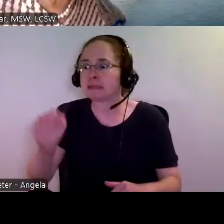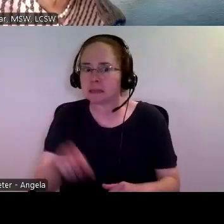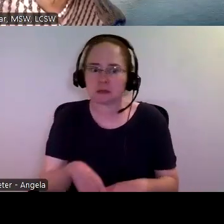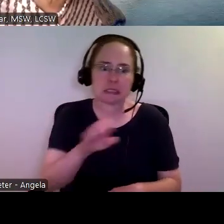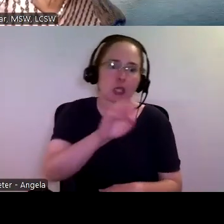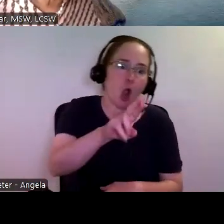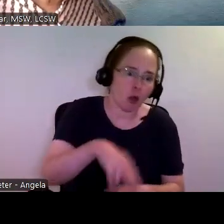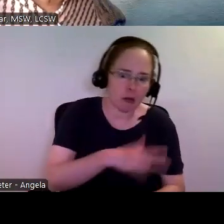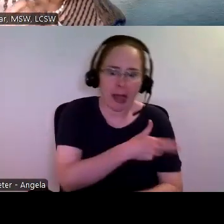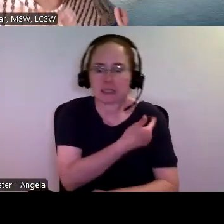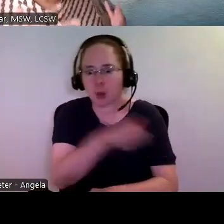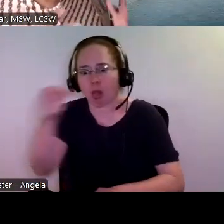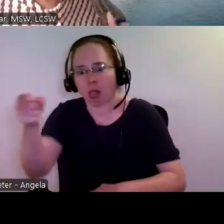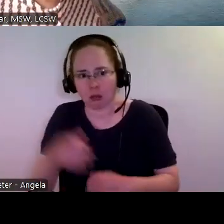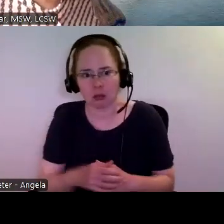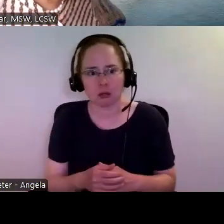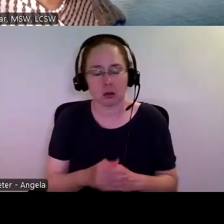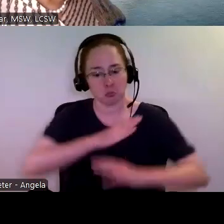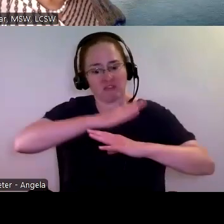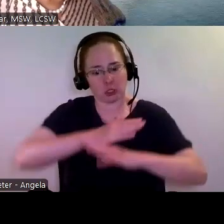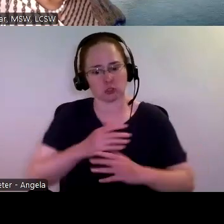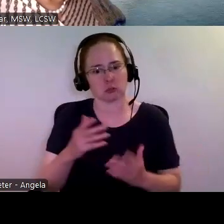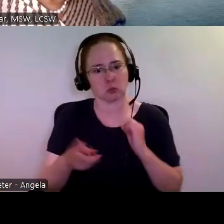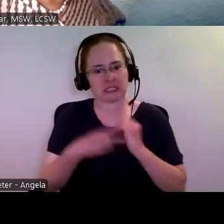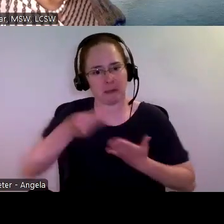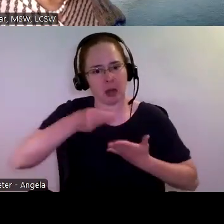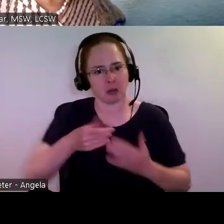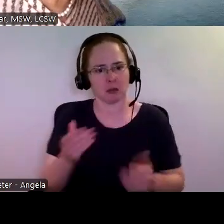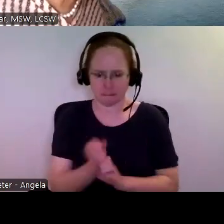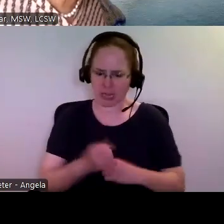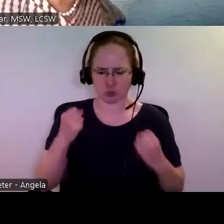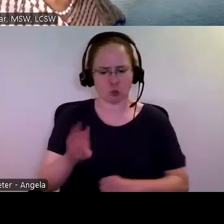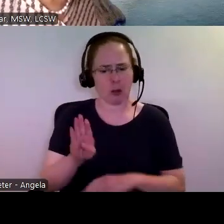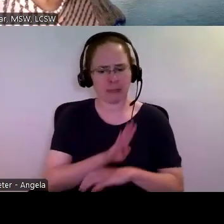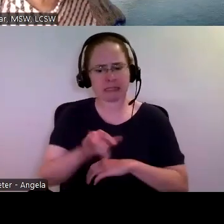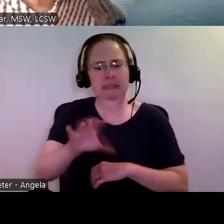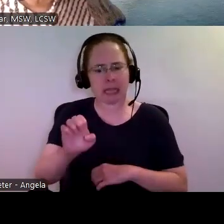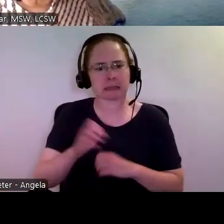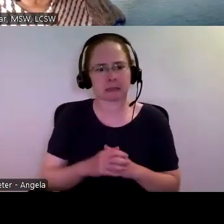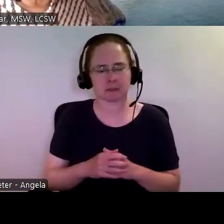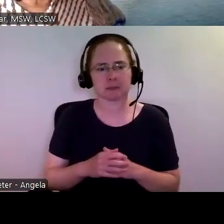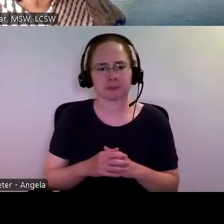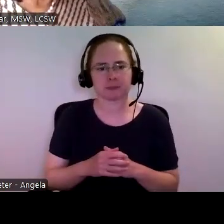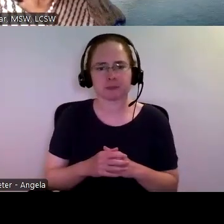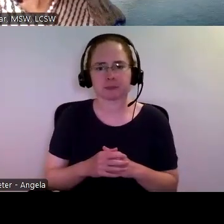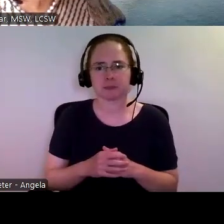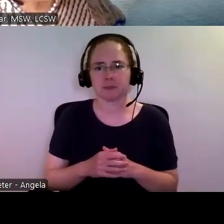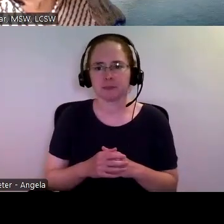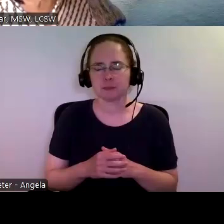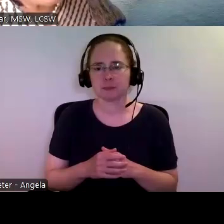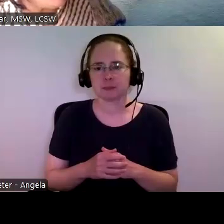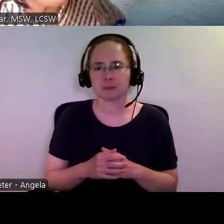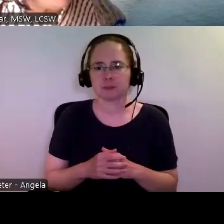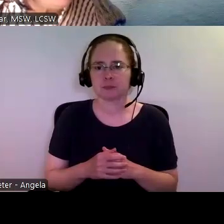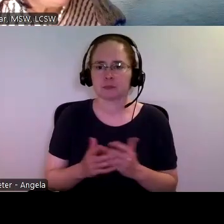in the hospital. So really making a strong business case. I always talk about the